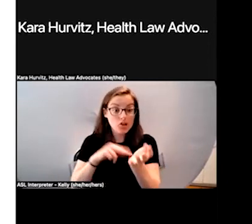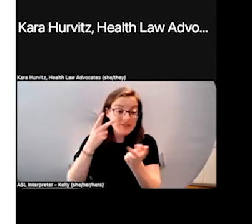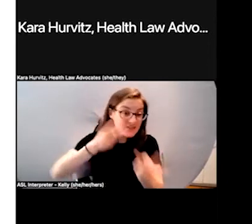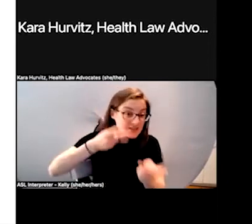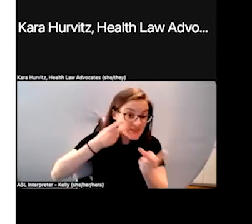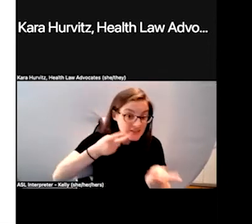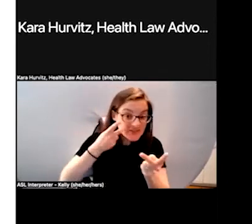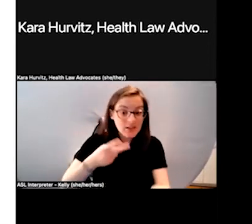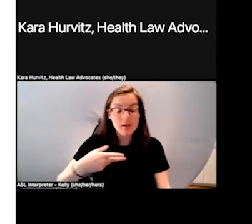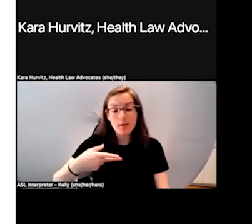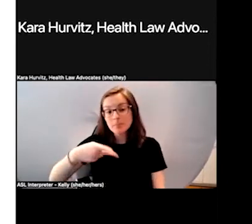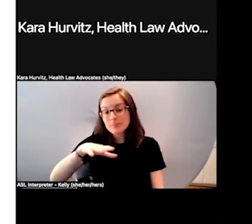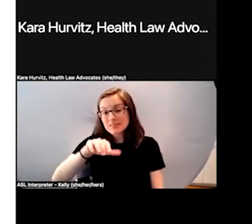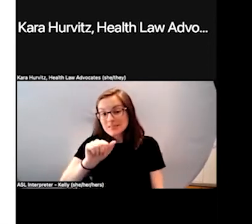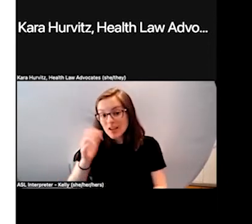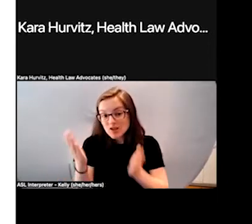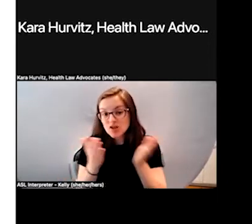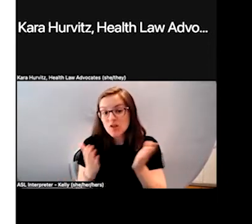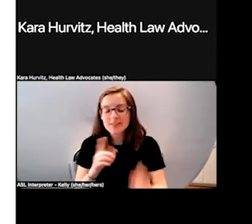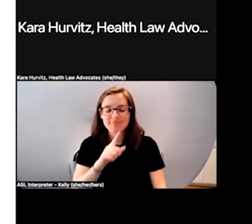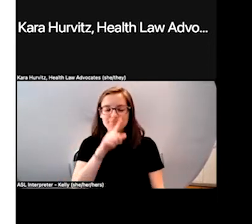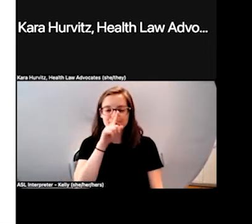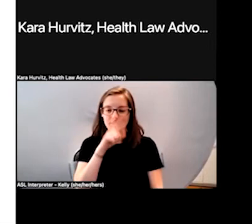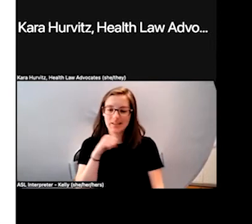like PCA services.